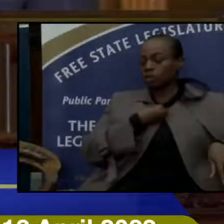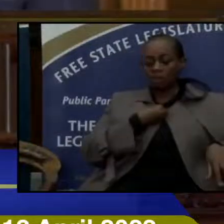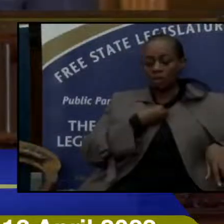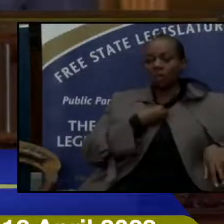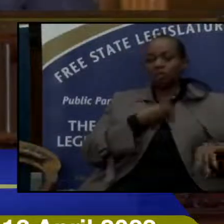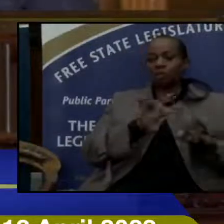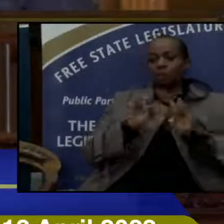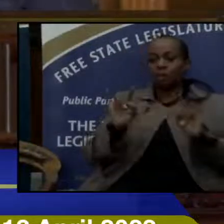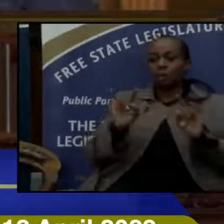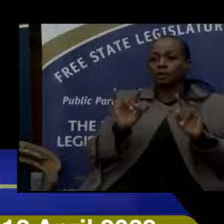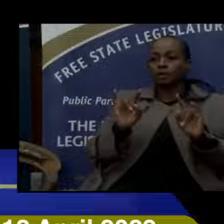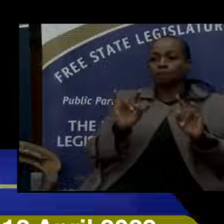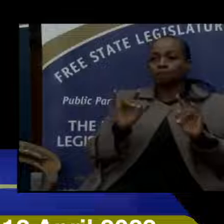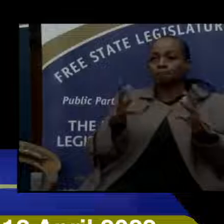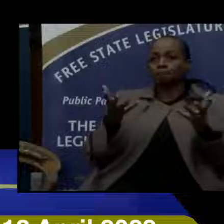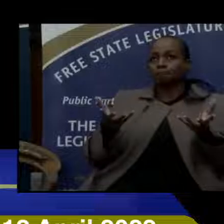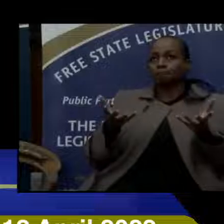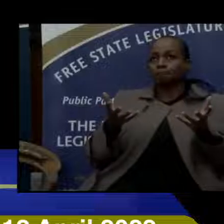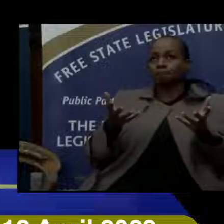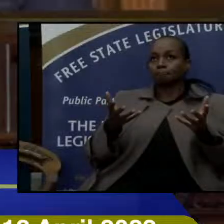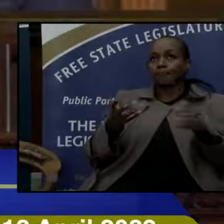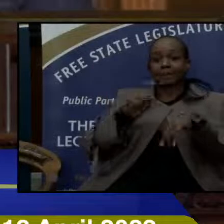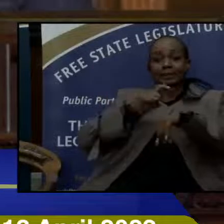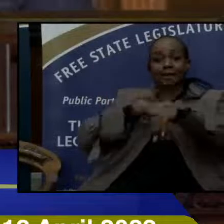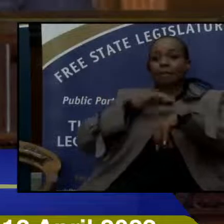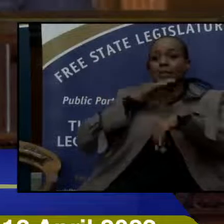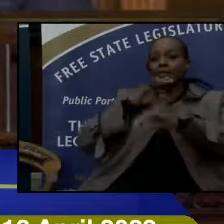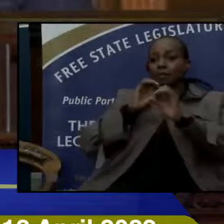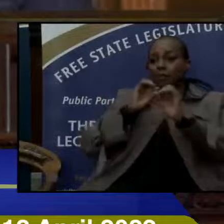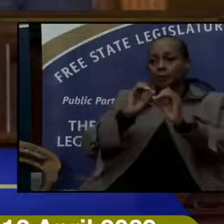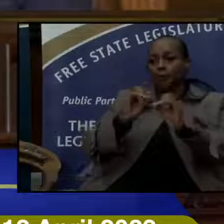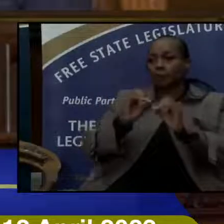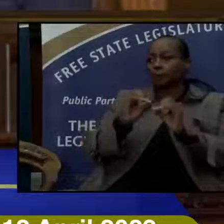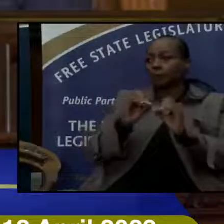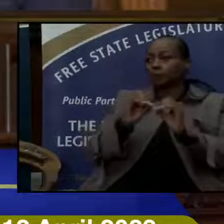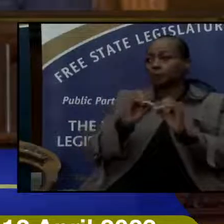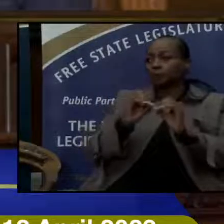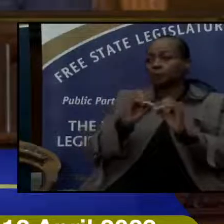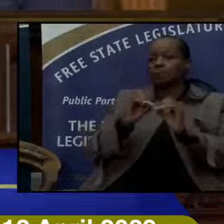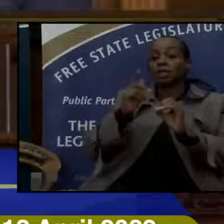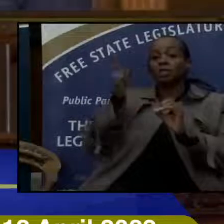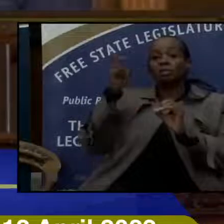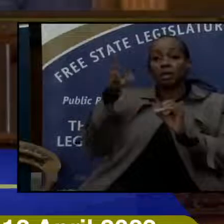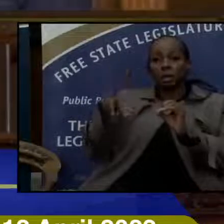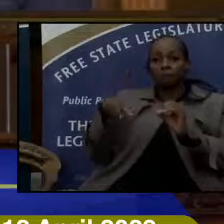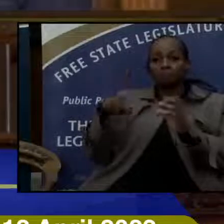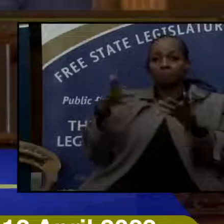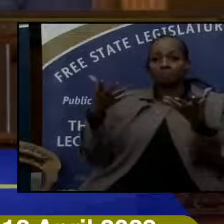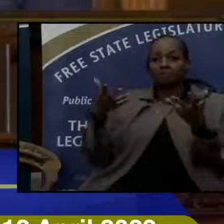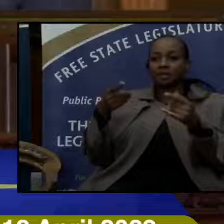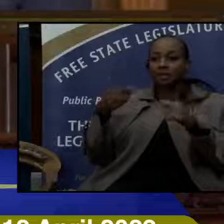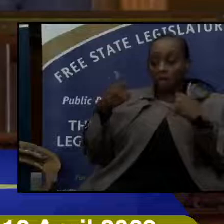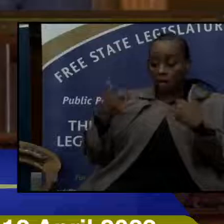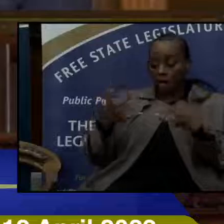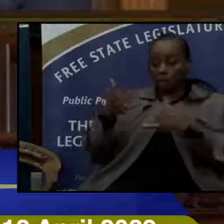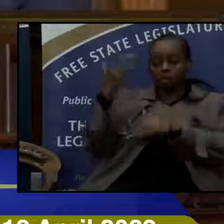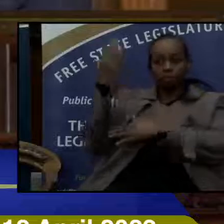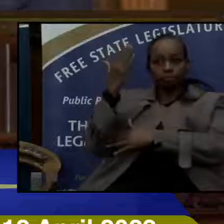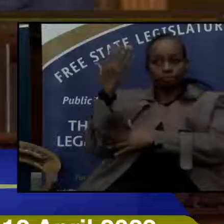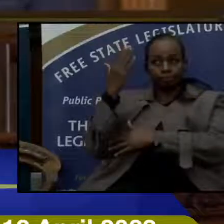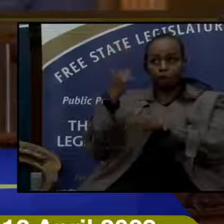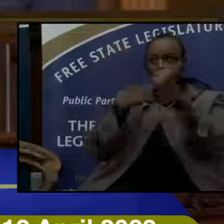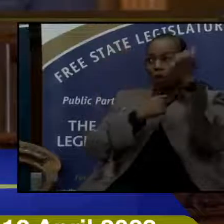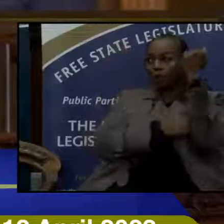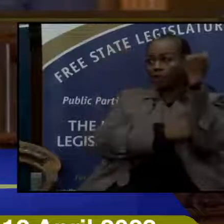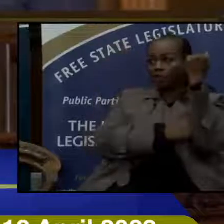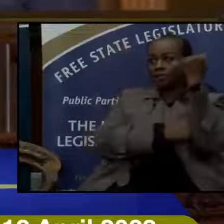It's a pity life against art. Honorable Premier, Honorable Speaker, I now present the budget of the Office